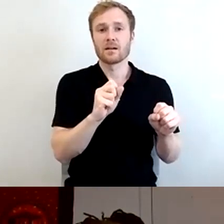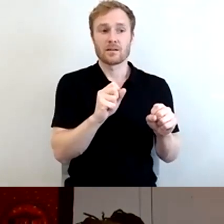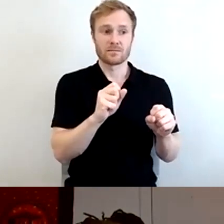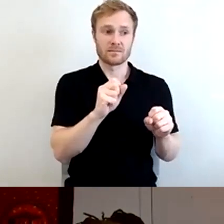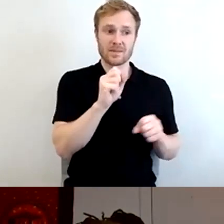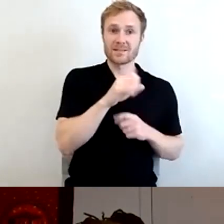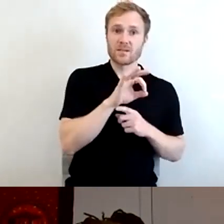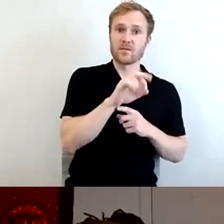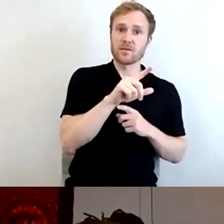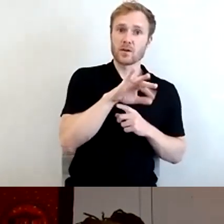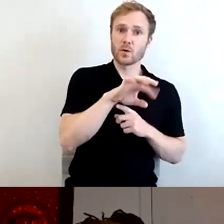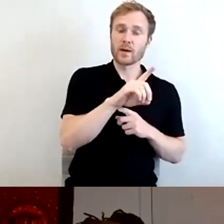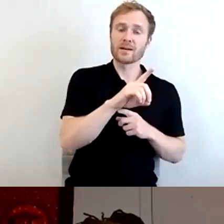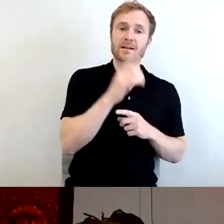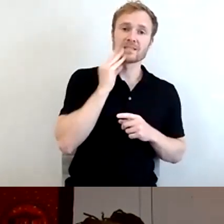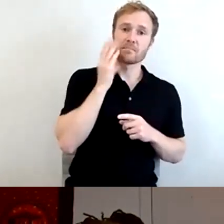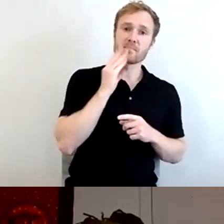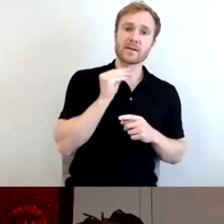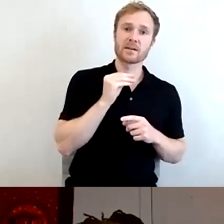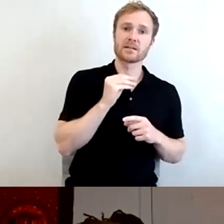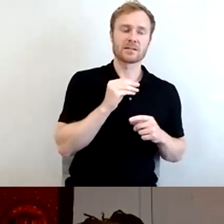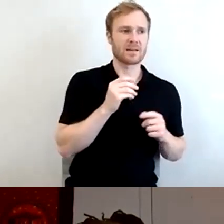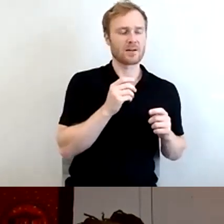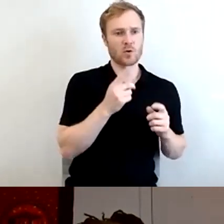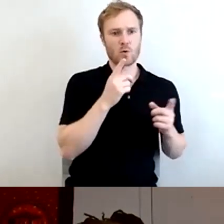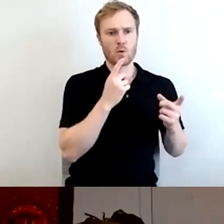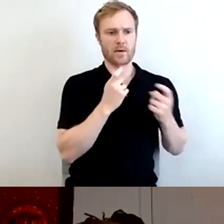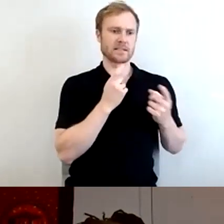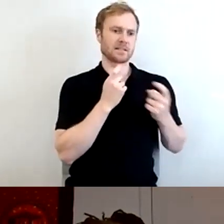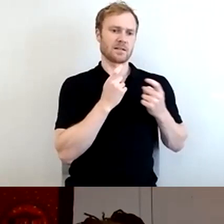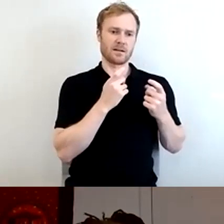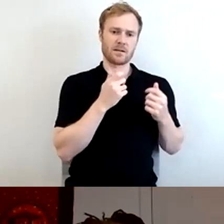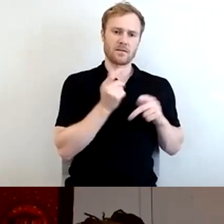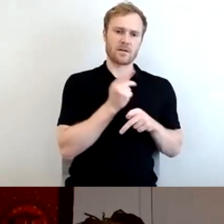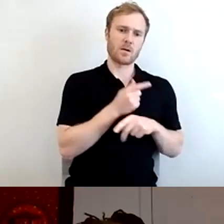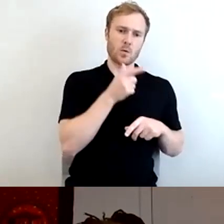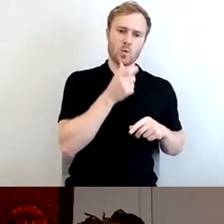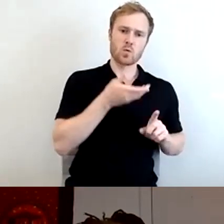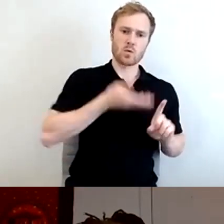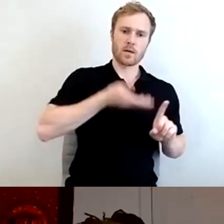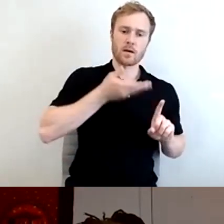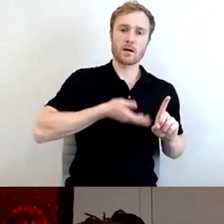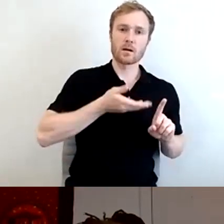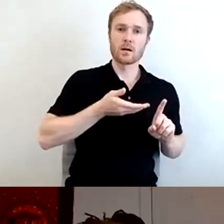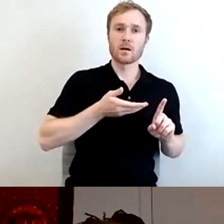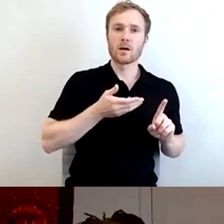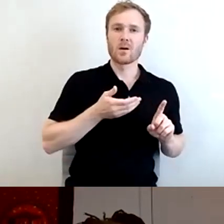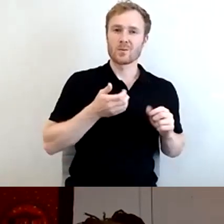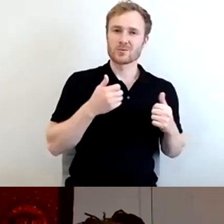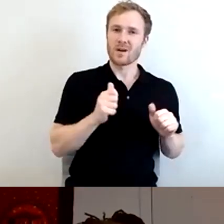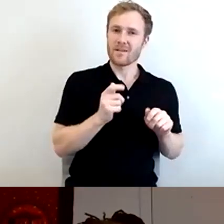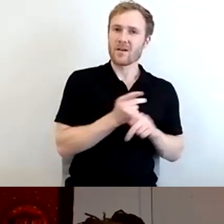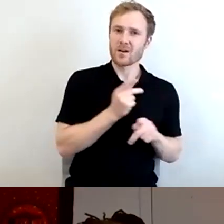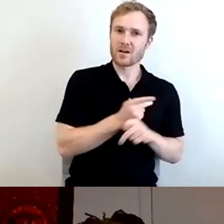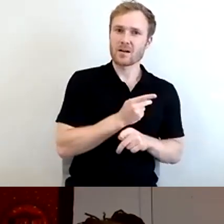they're navigating and questioning and figuring out who they are, which is really the whole point of being a young person, right? We're trying to figure out who we are, and we